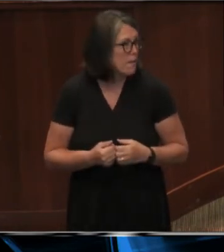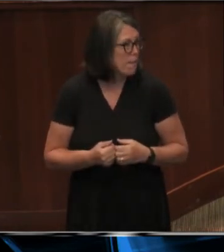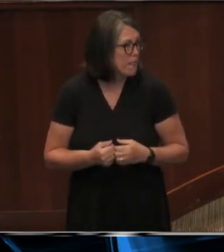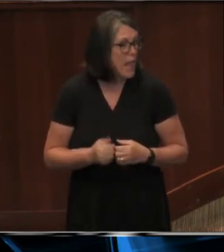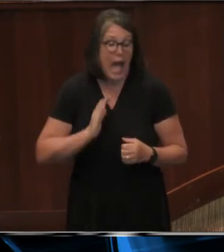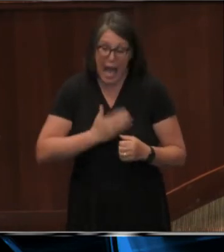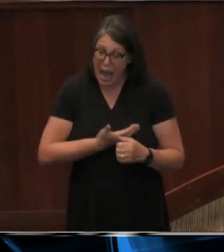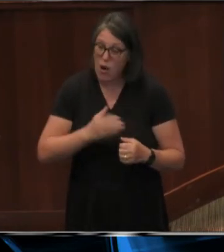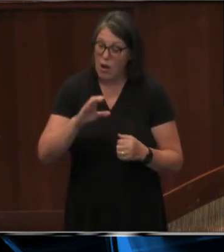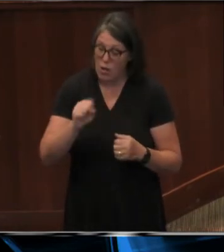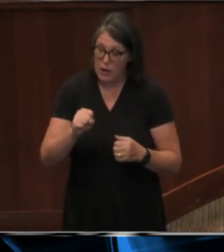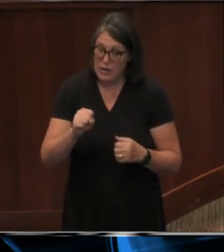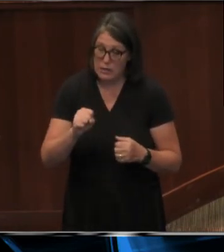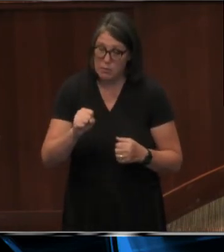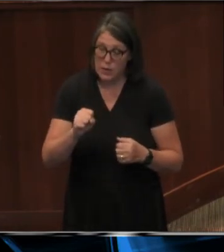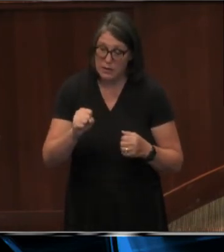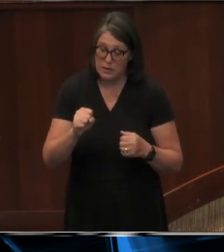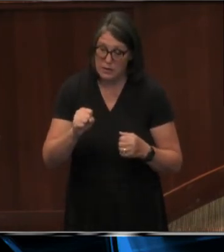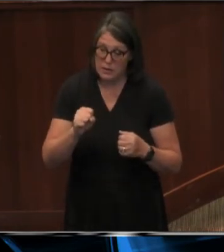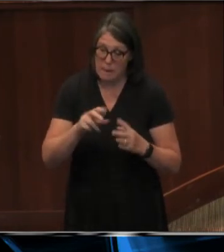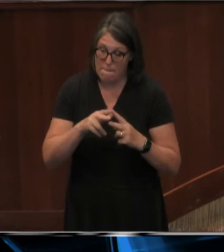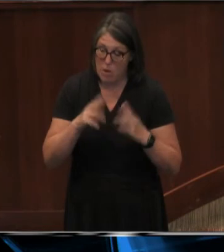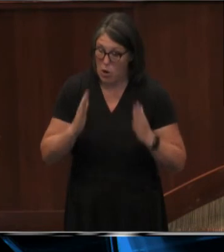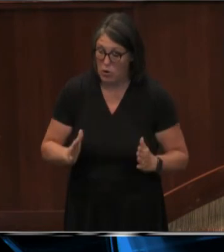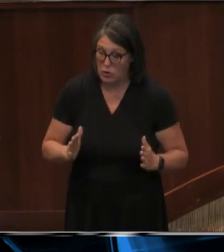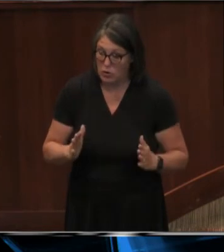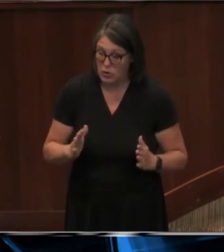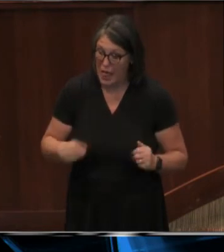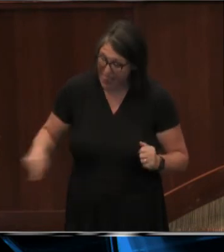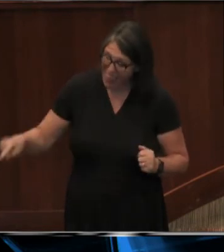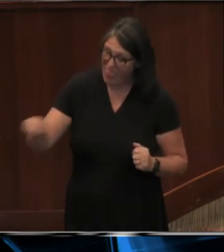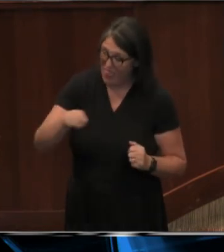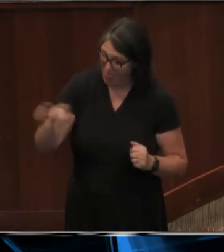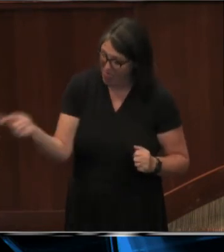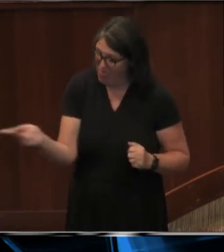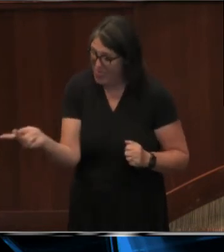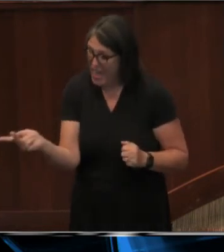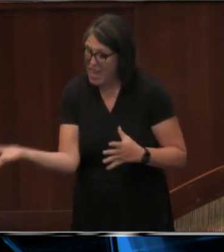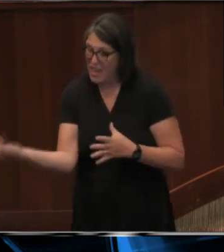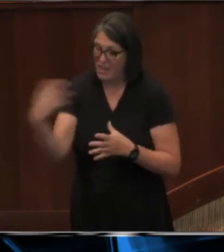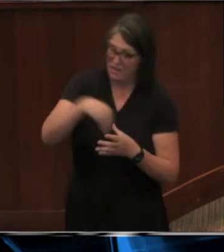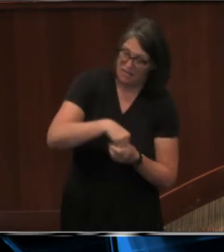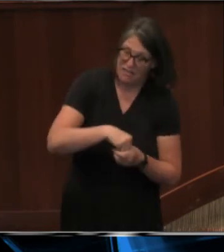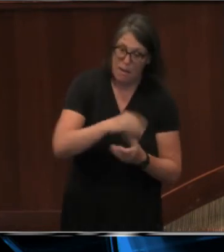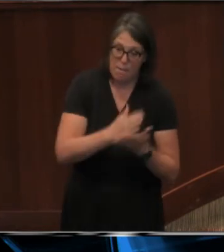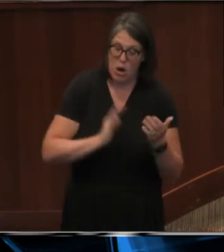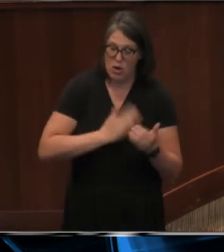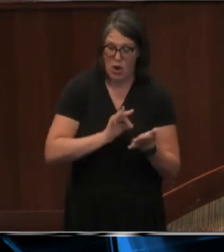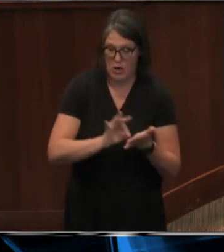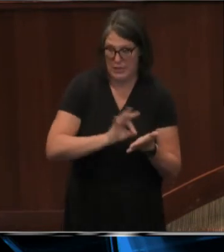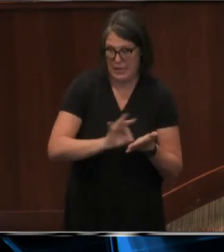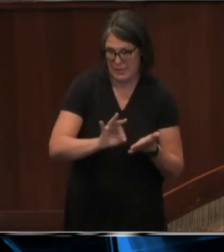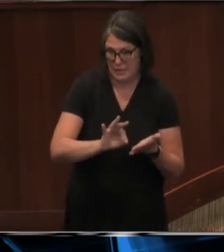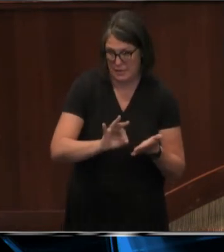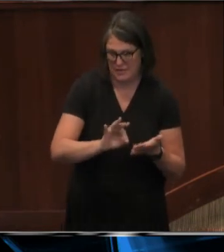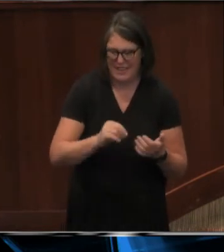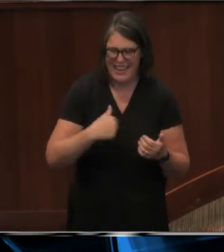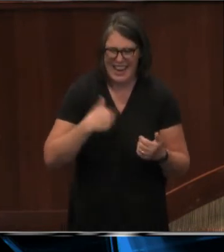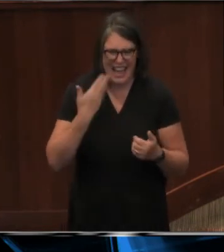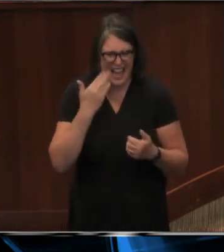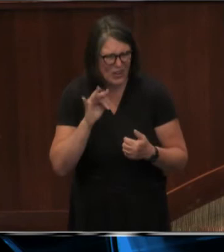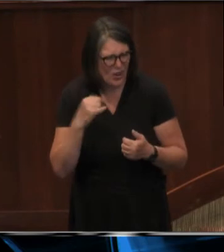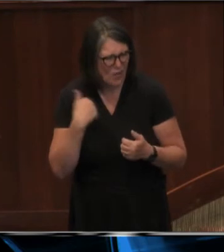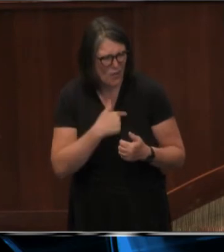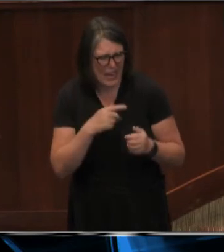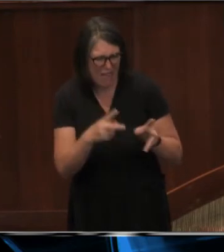our Colorado Springs partners, they would be part of our census at the local hospital. And I don't know that we have that